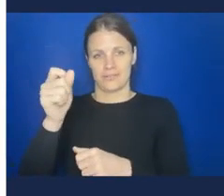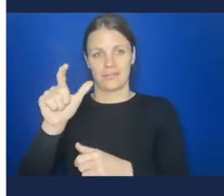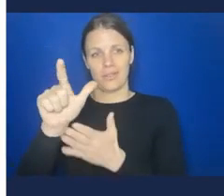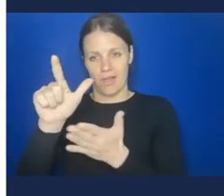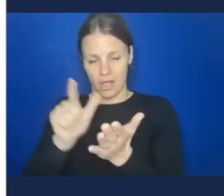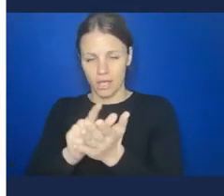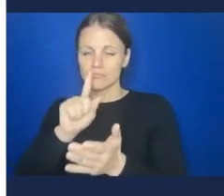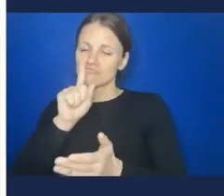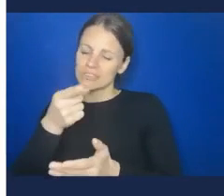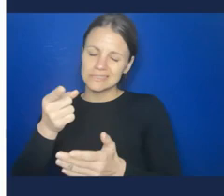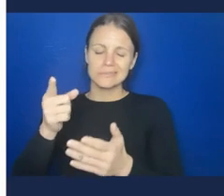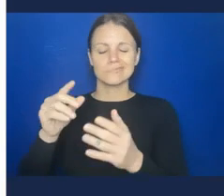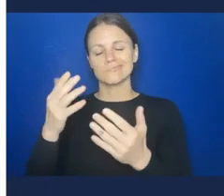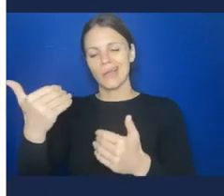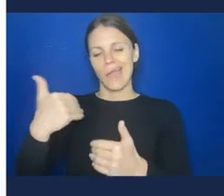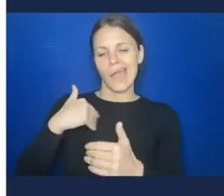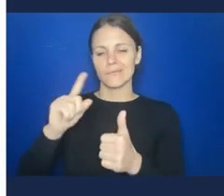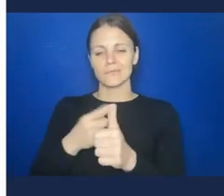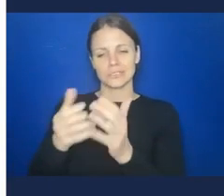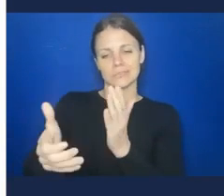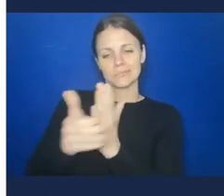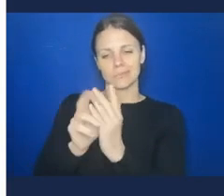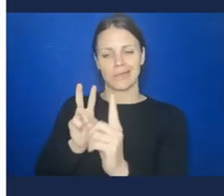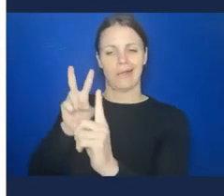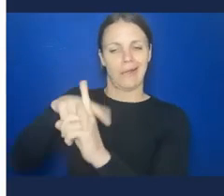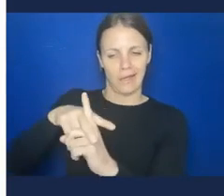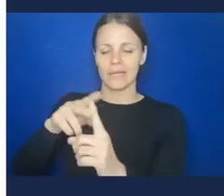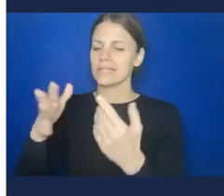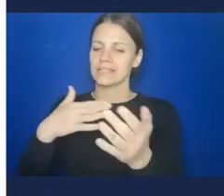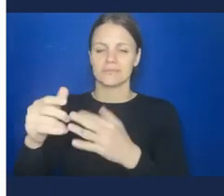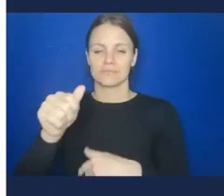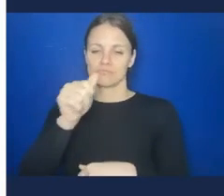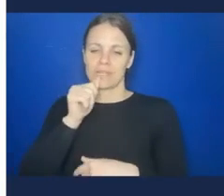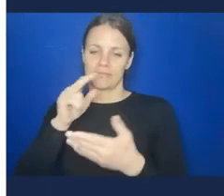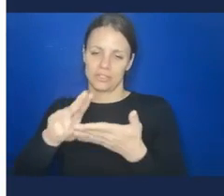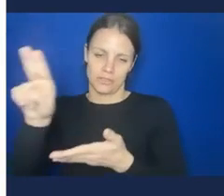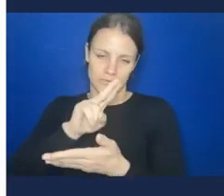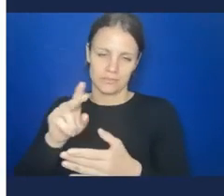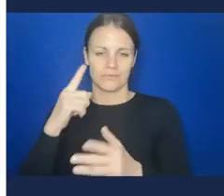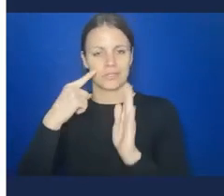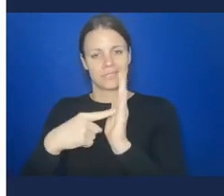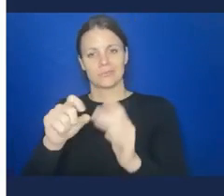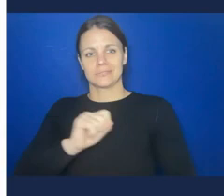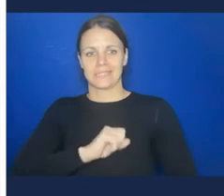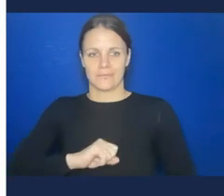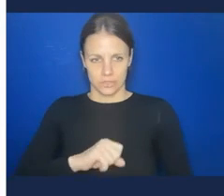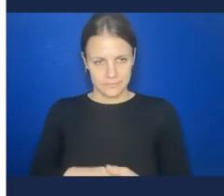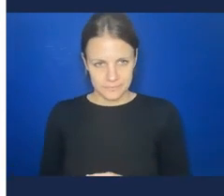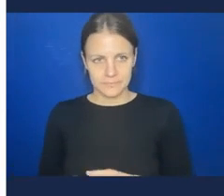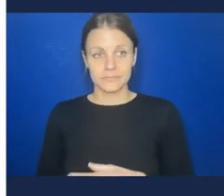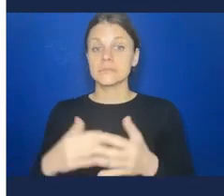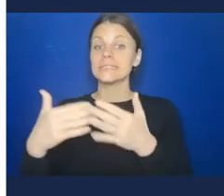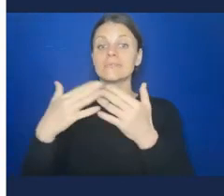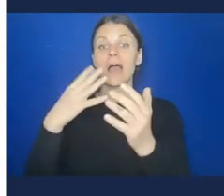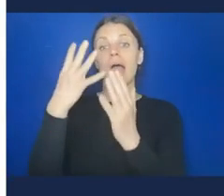Amendment even to private universities, like Stanford or others. And even outside of California, even in the absence of something